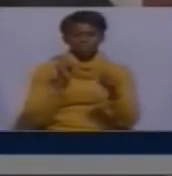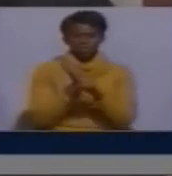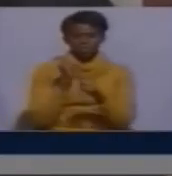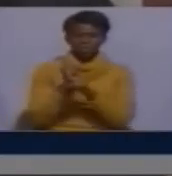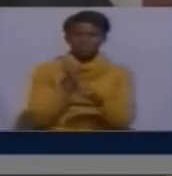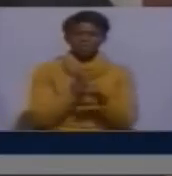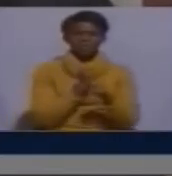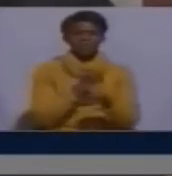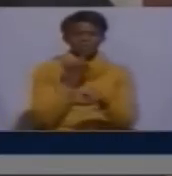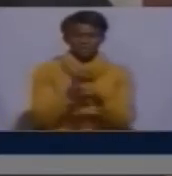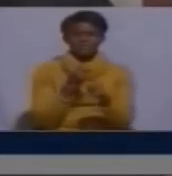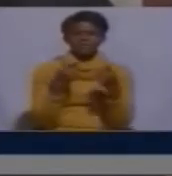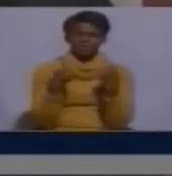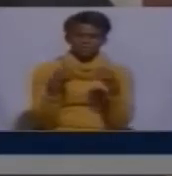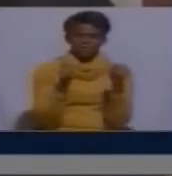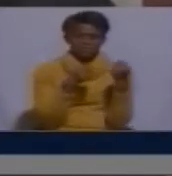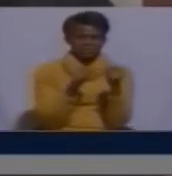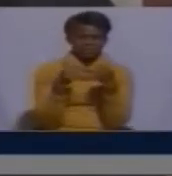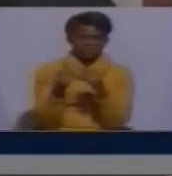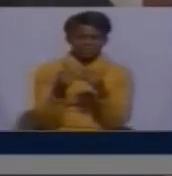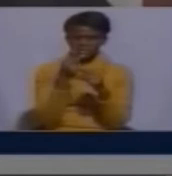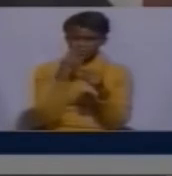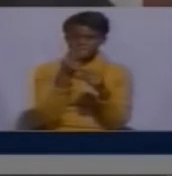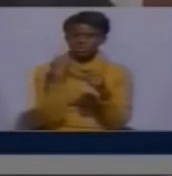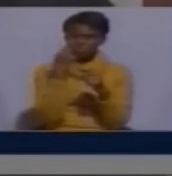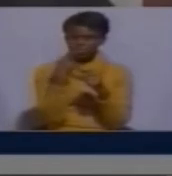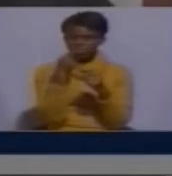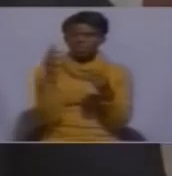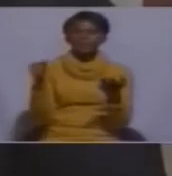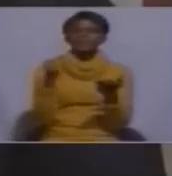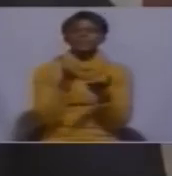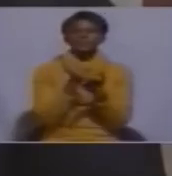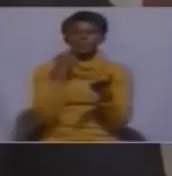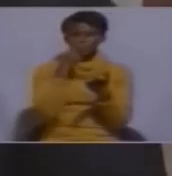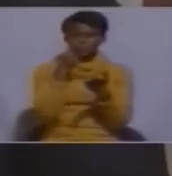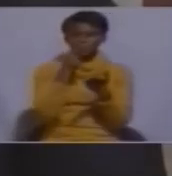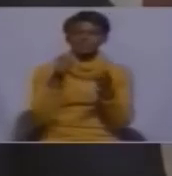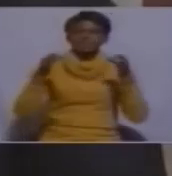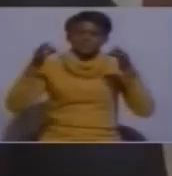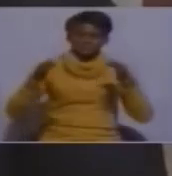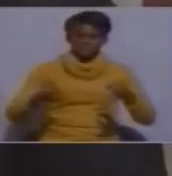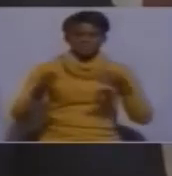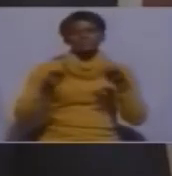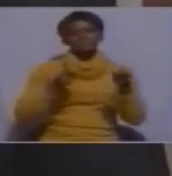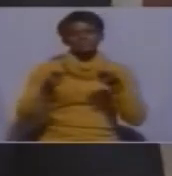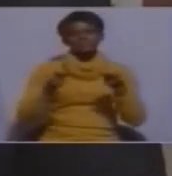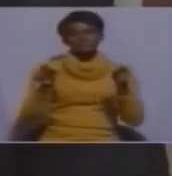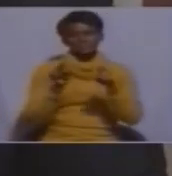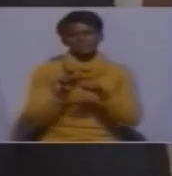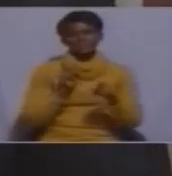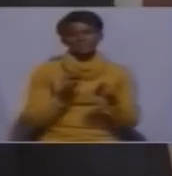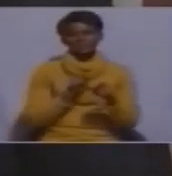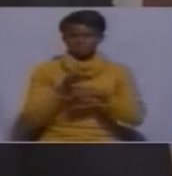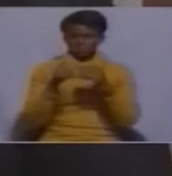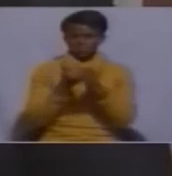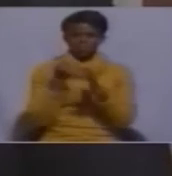also, trying to look at who should be appointed as judges to man these courts. We hope that, all in